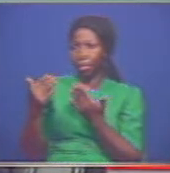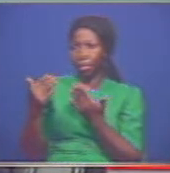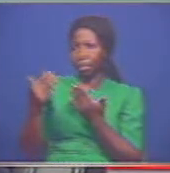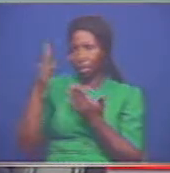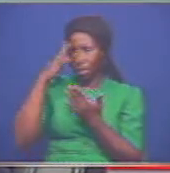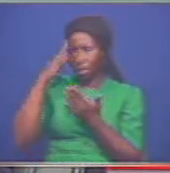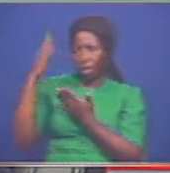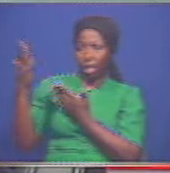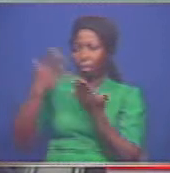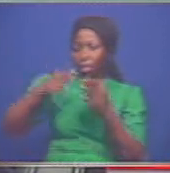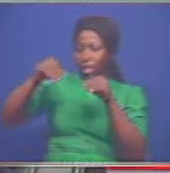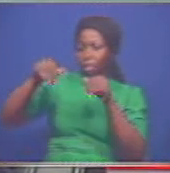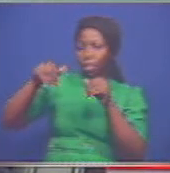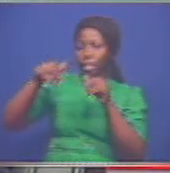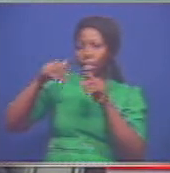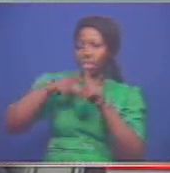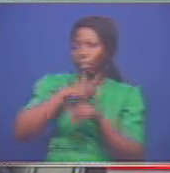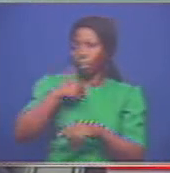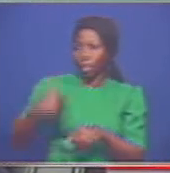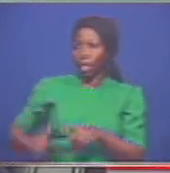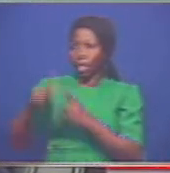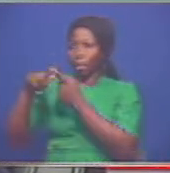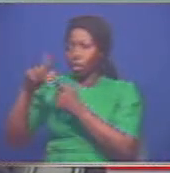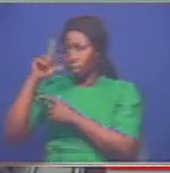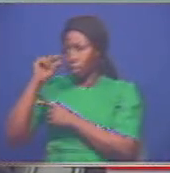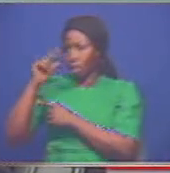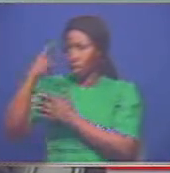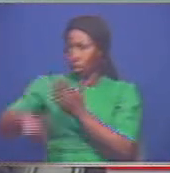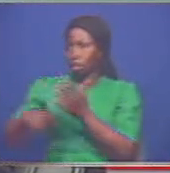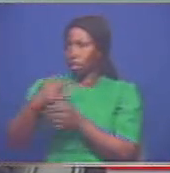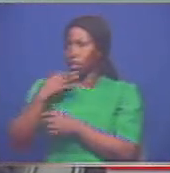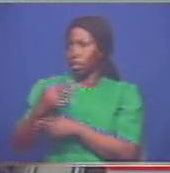China up to Mombasa, it will cost you